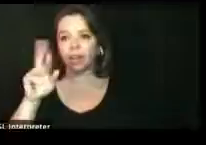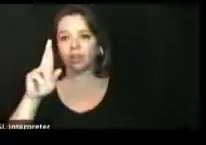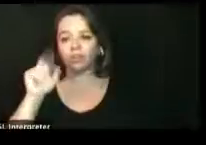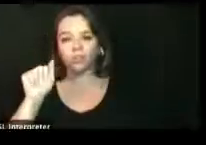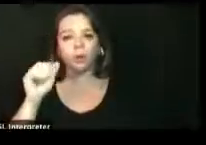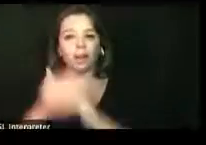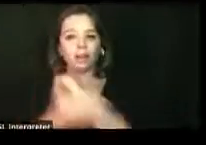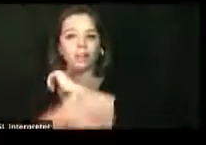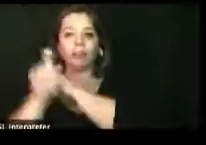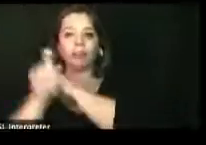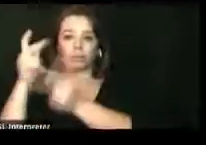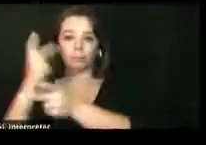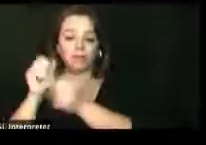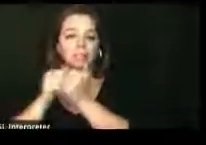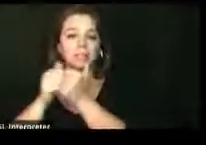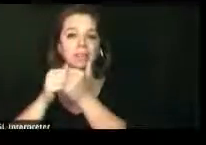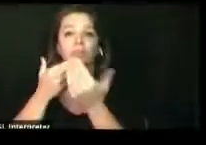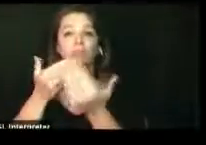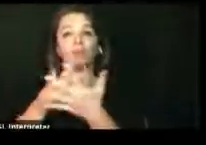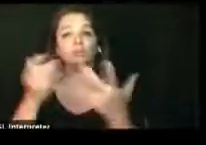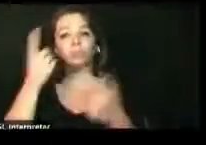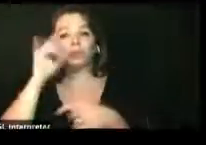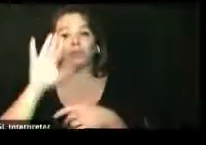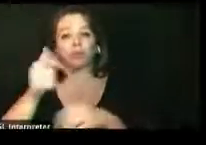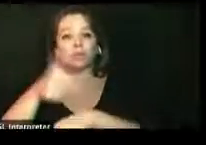Thank you very much for your time.